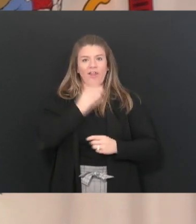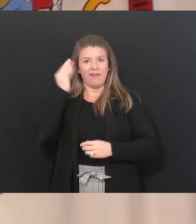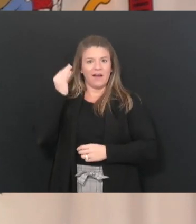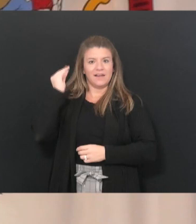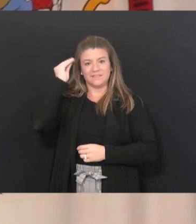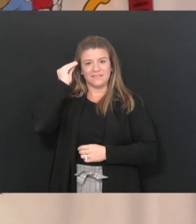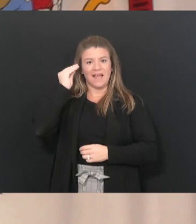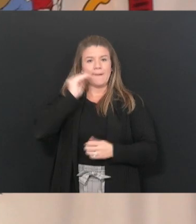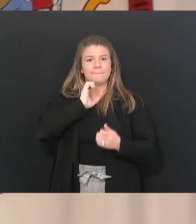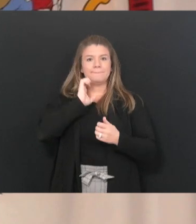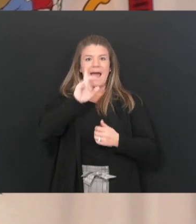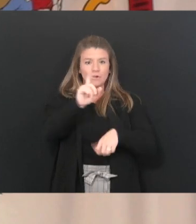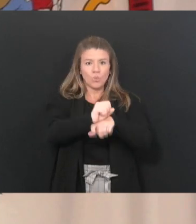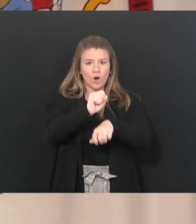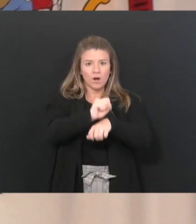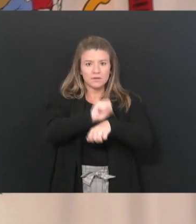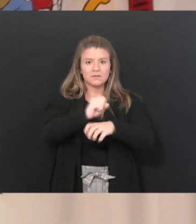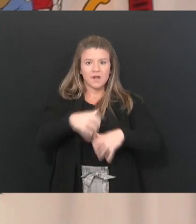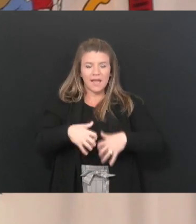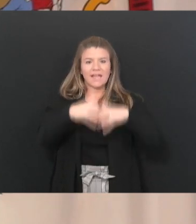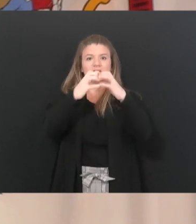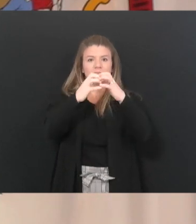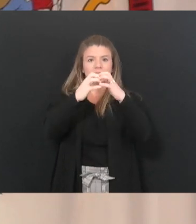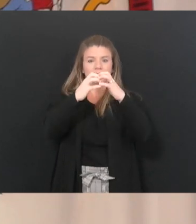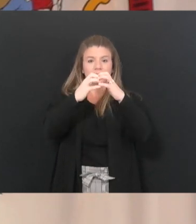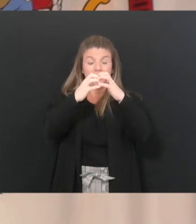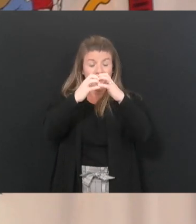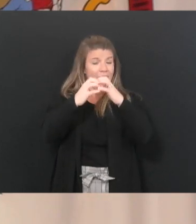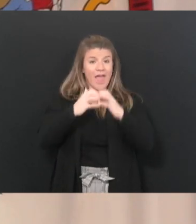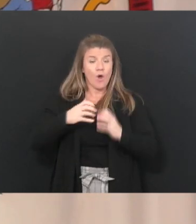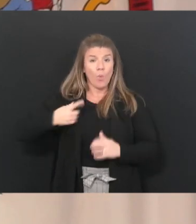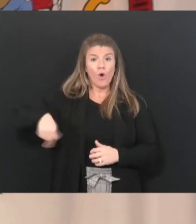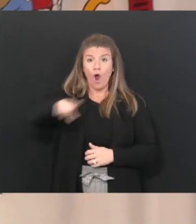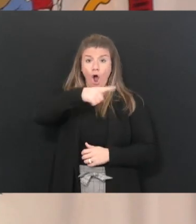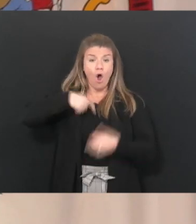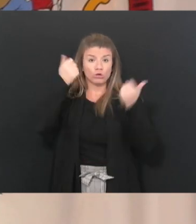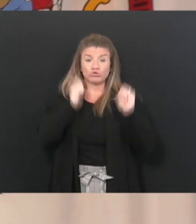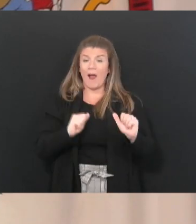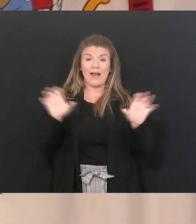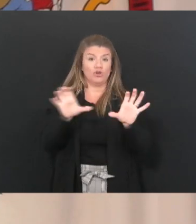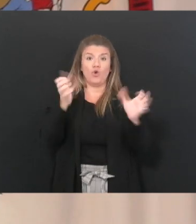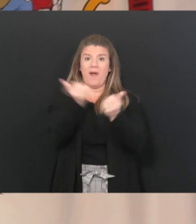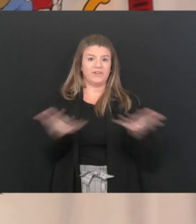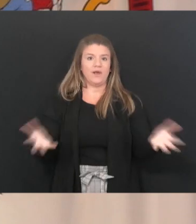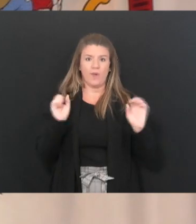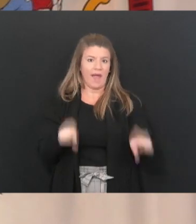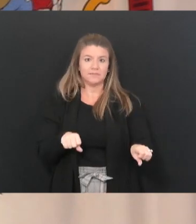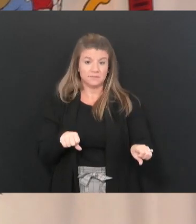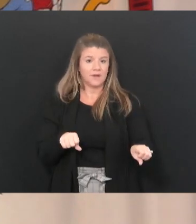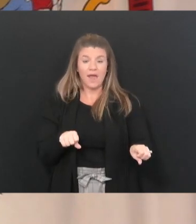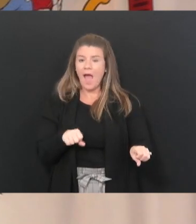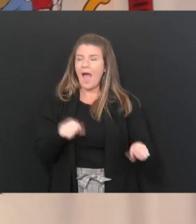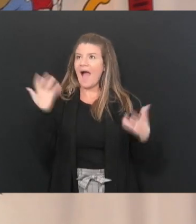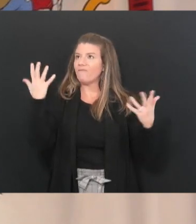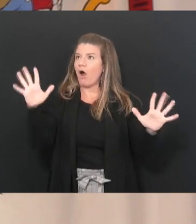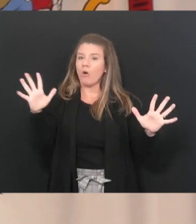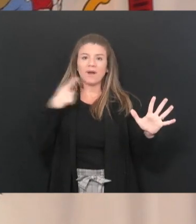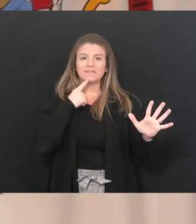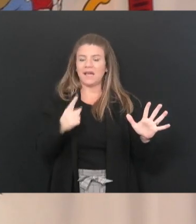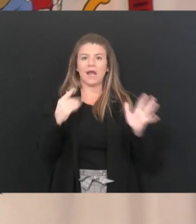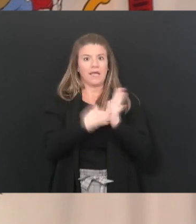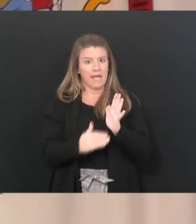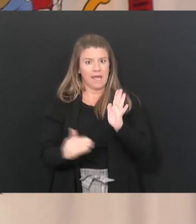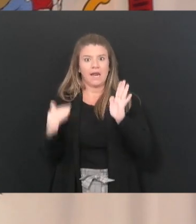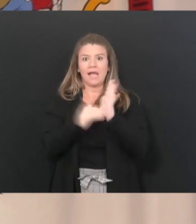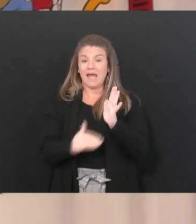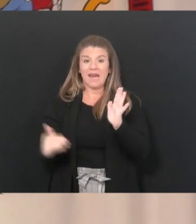work. Now, and everybody's going to be trying to obtain and do just that. I've said over and over and over,